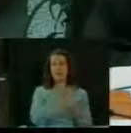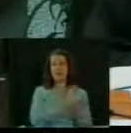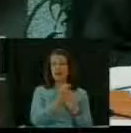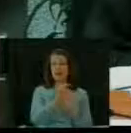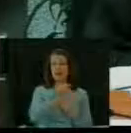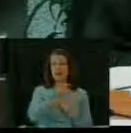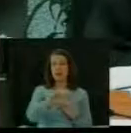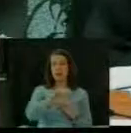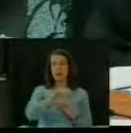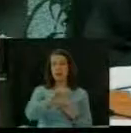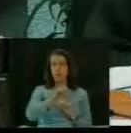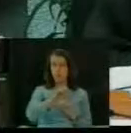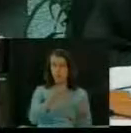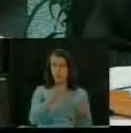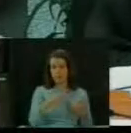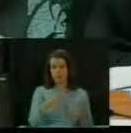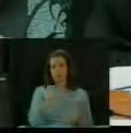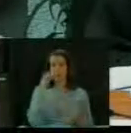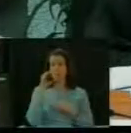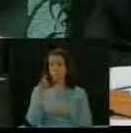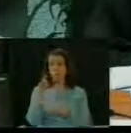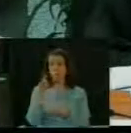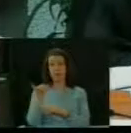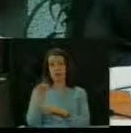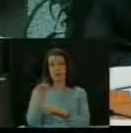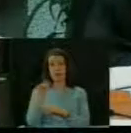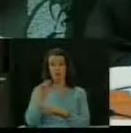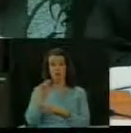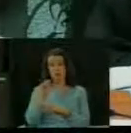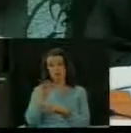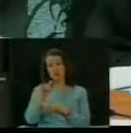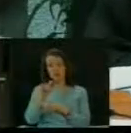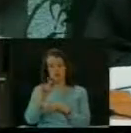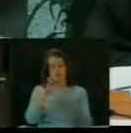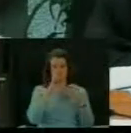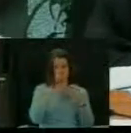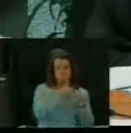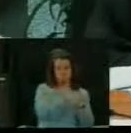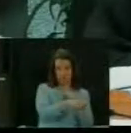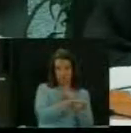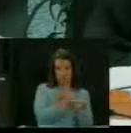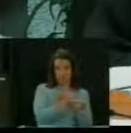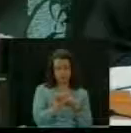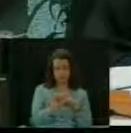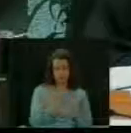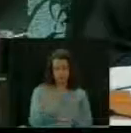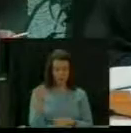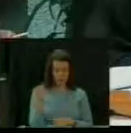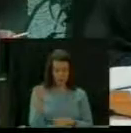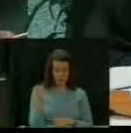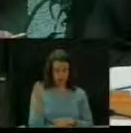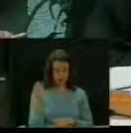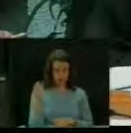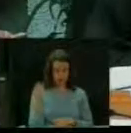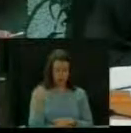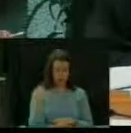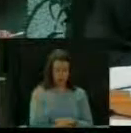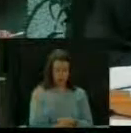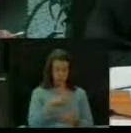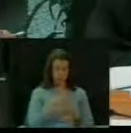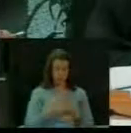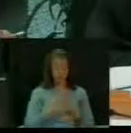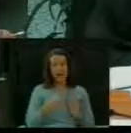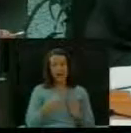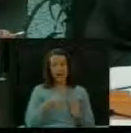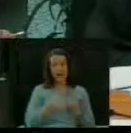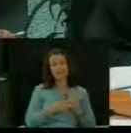Let me tell you this. I have had a communication with the state comptroller's office. I know our county auditor has had several communications with